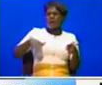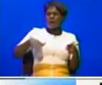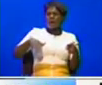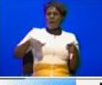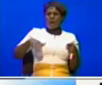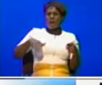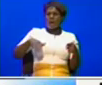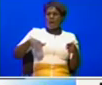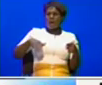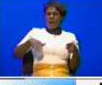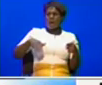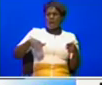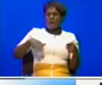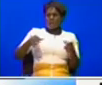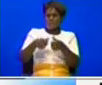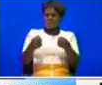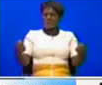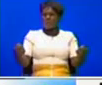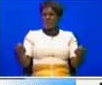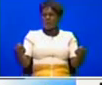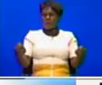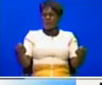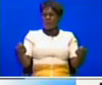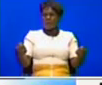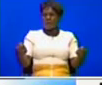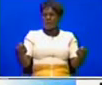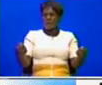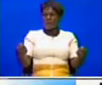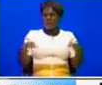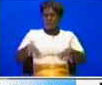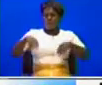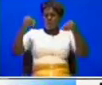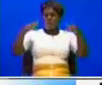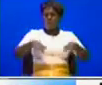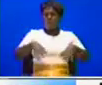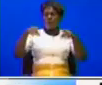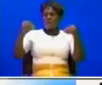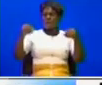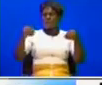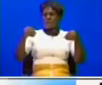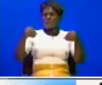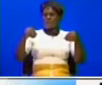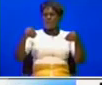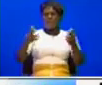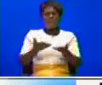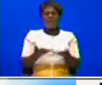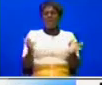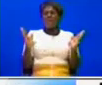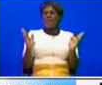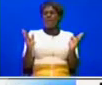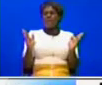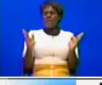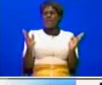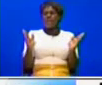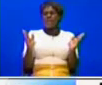people selling magazines, people selling biscuits. You said hawkers and land rates. Yes, any